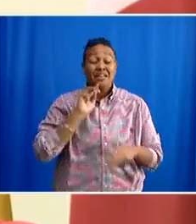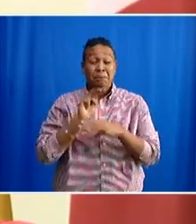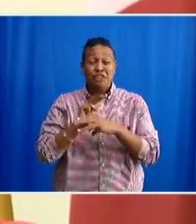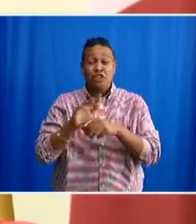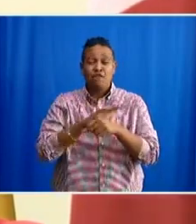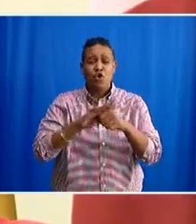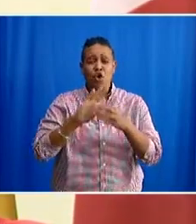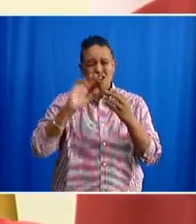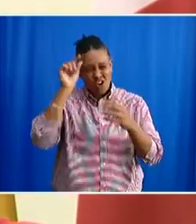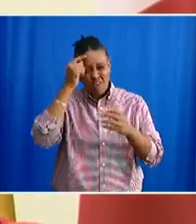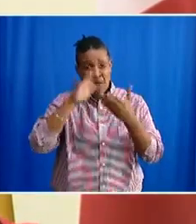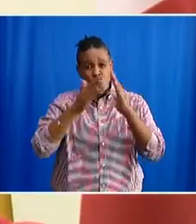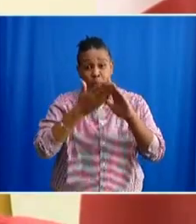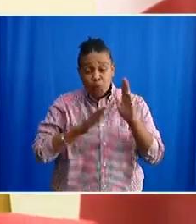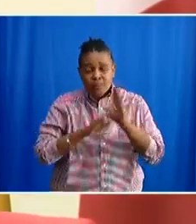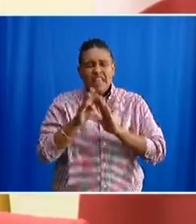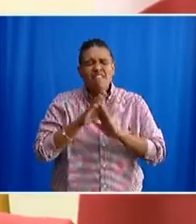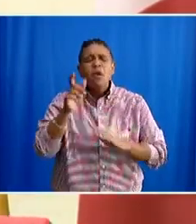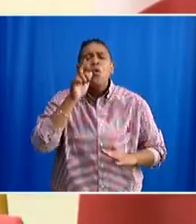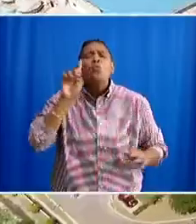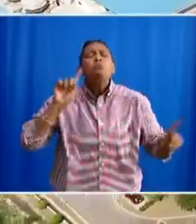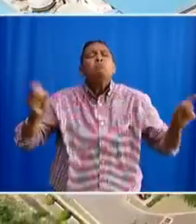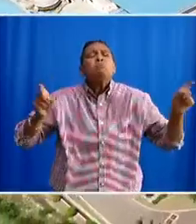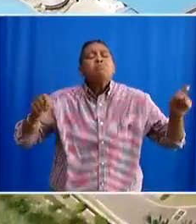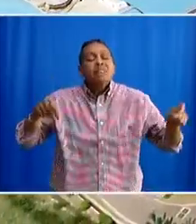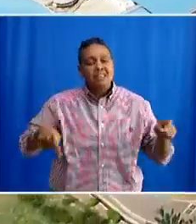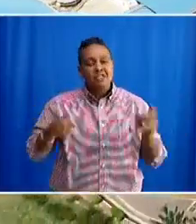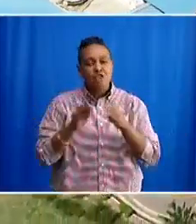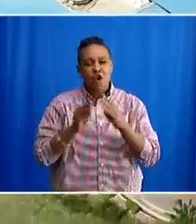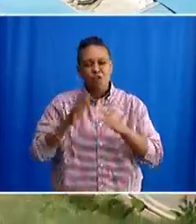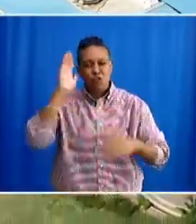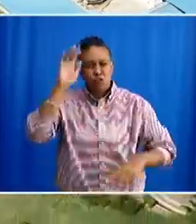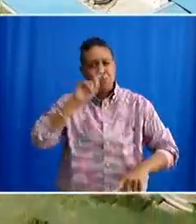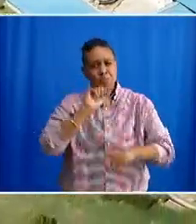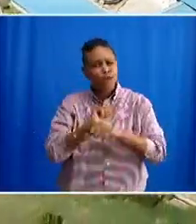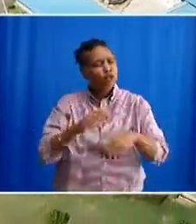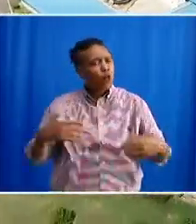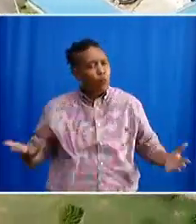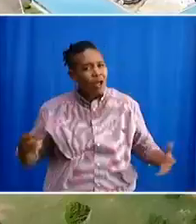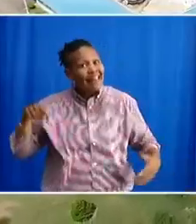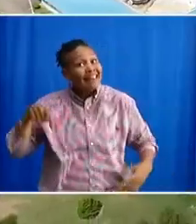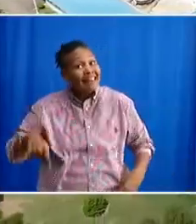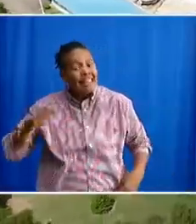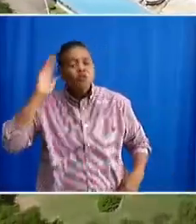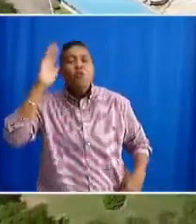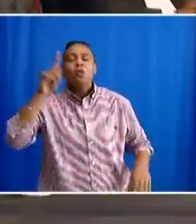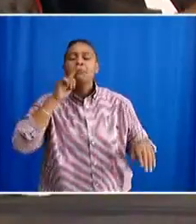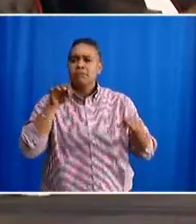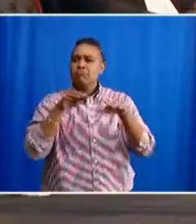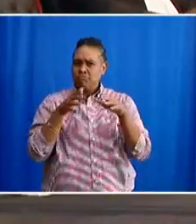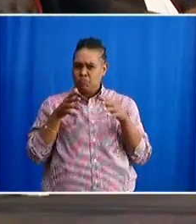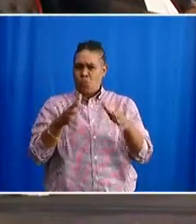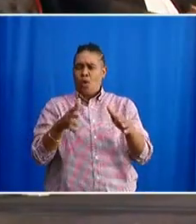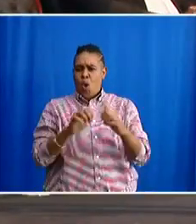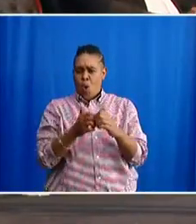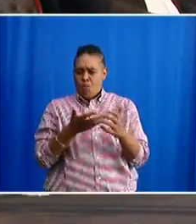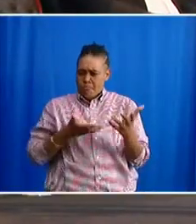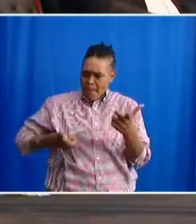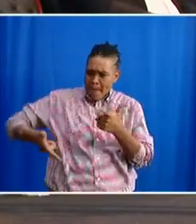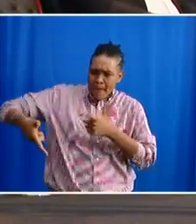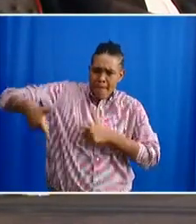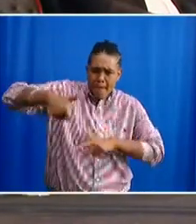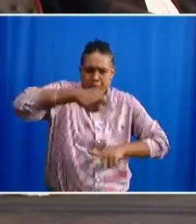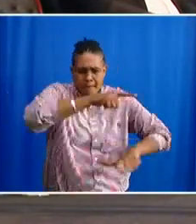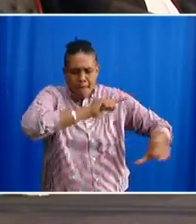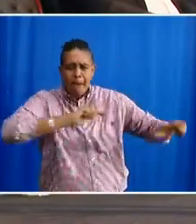Government and Community Development, who is spearheading this conference, will ensure that this will be a platform to deliberate best practices